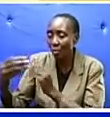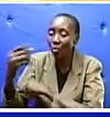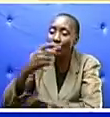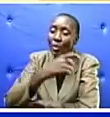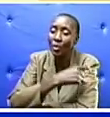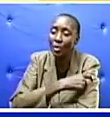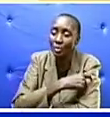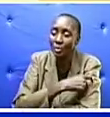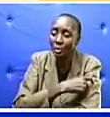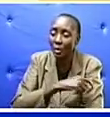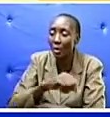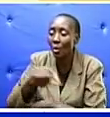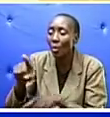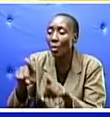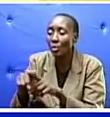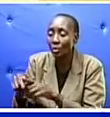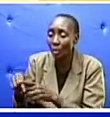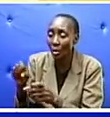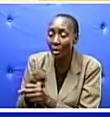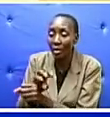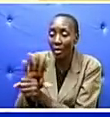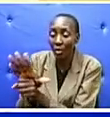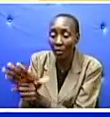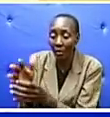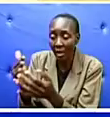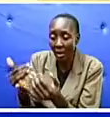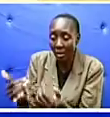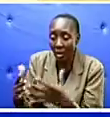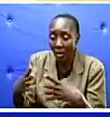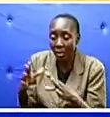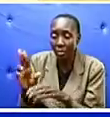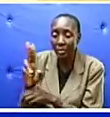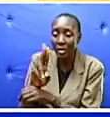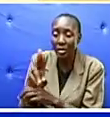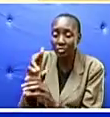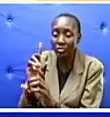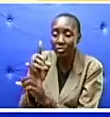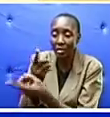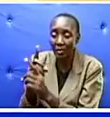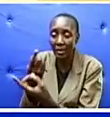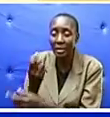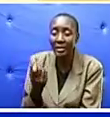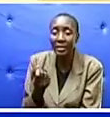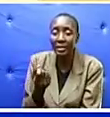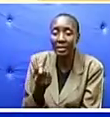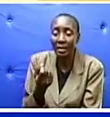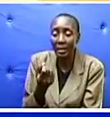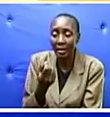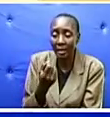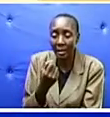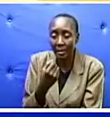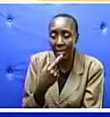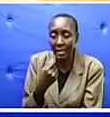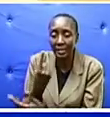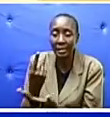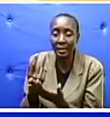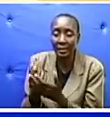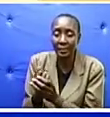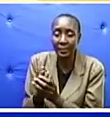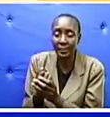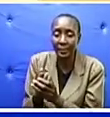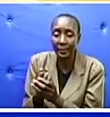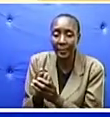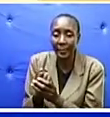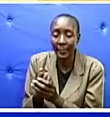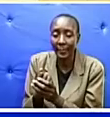this COVID-19, when it came, now people are using different ways, this medicine to reach the people. There's a